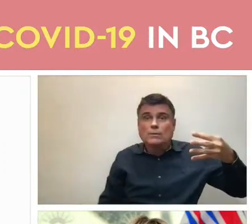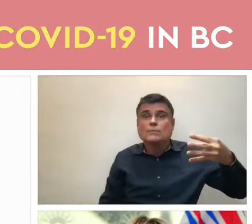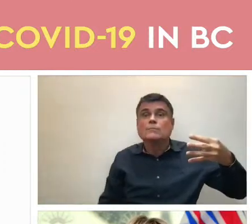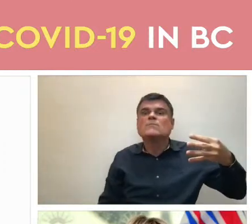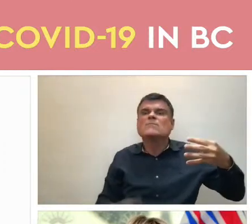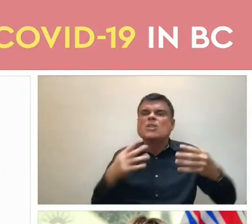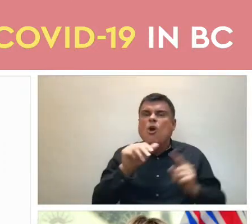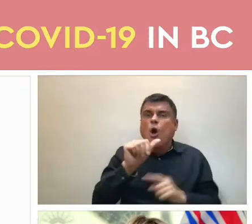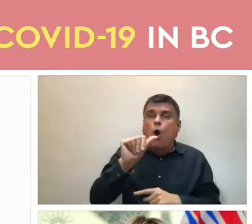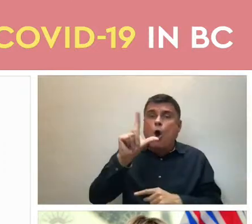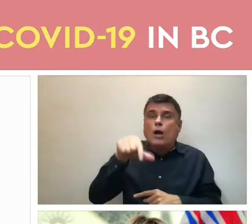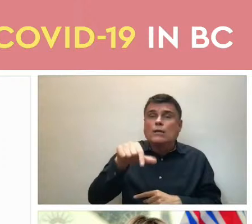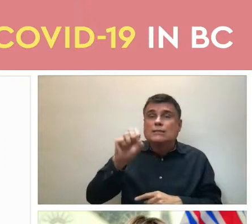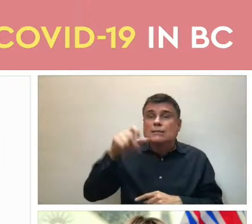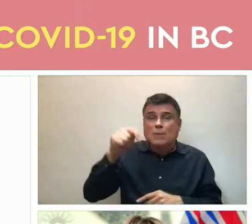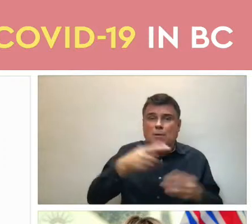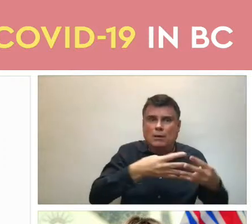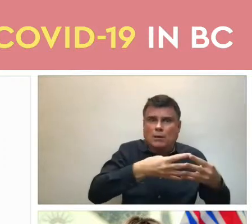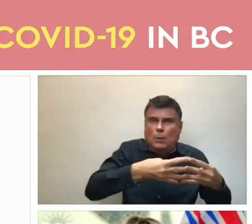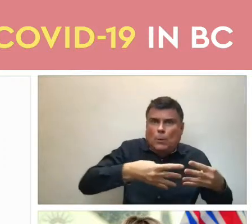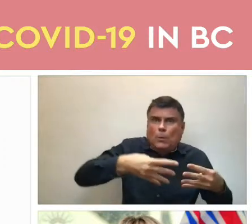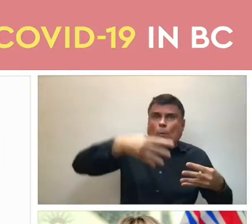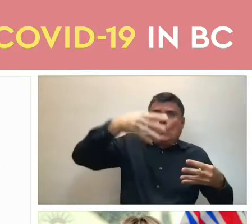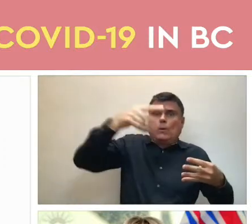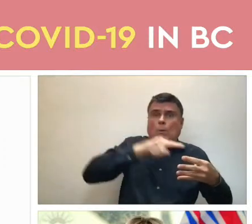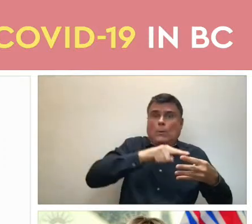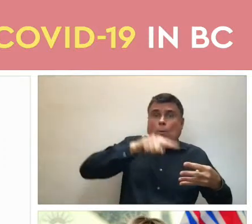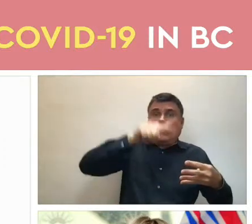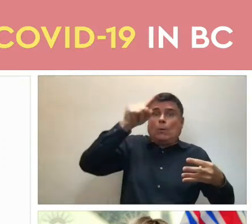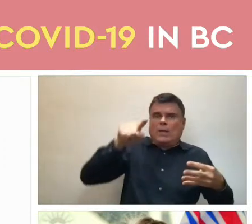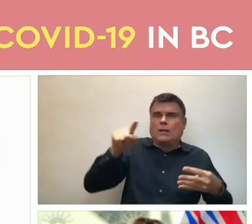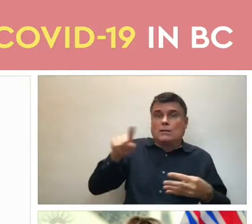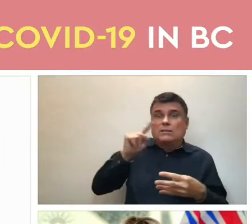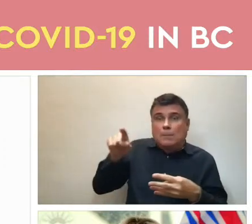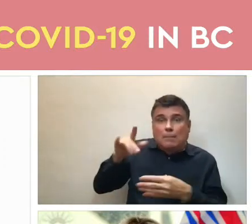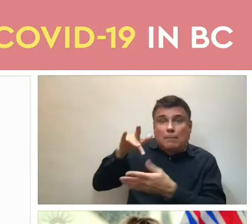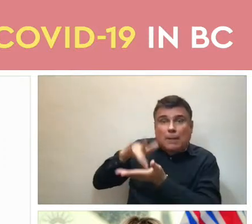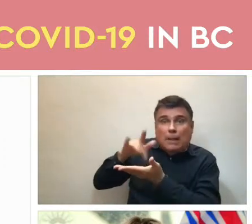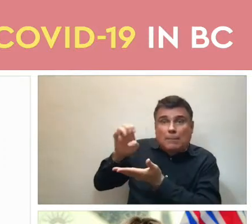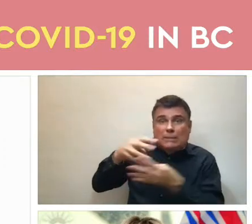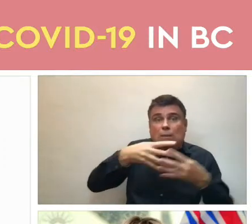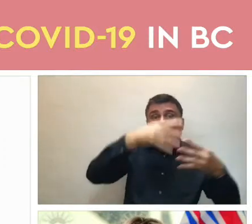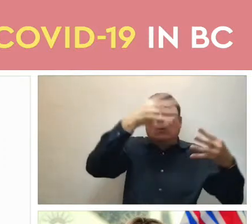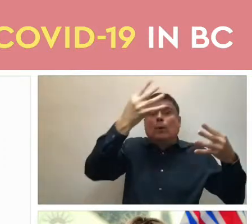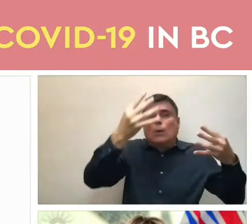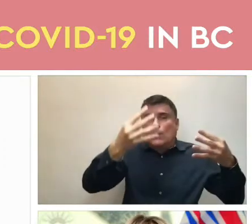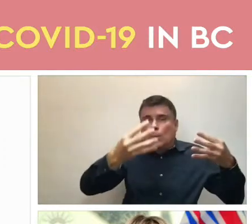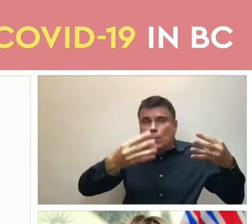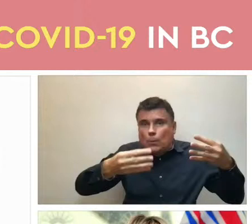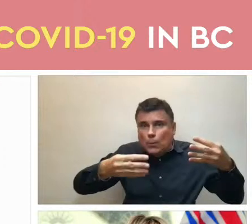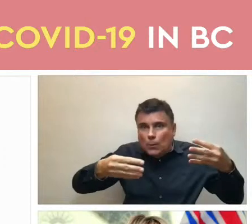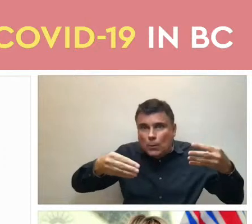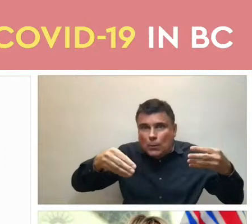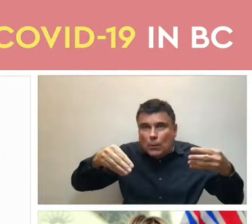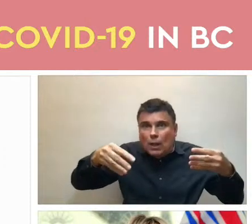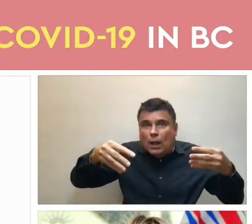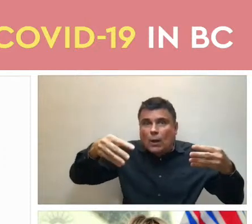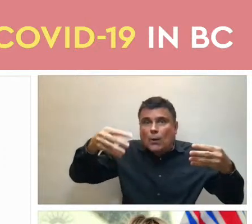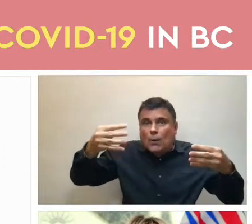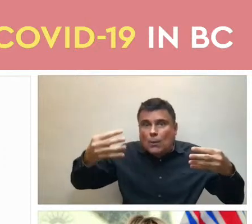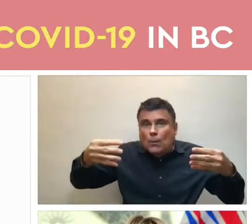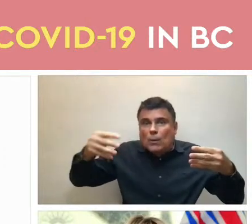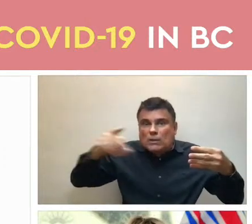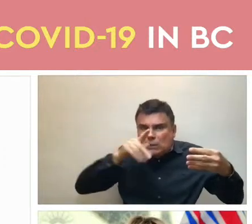cases, primarily in interior health. We've seen that come down now, leveling off a little bit in the last week or